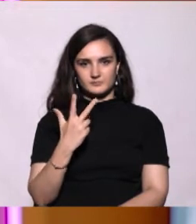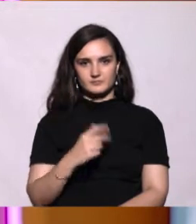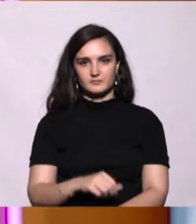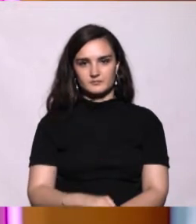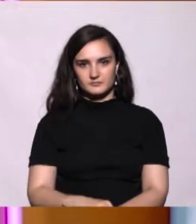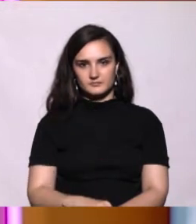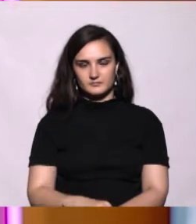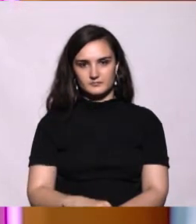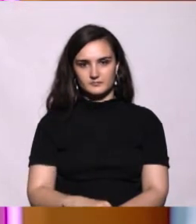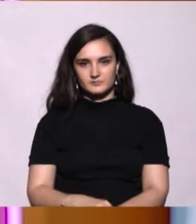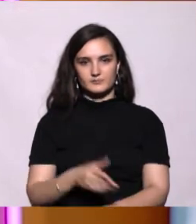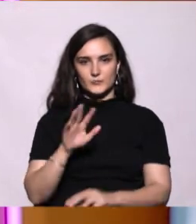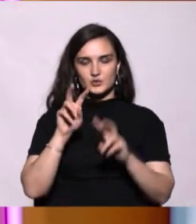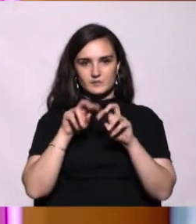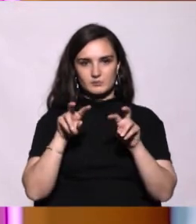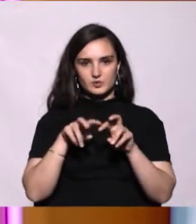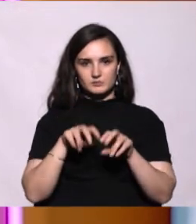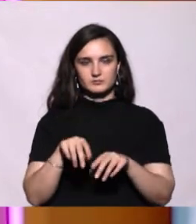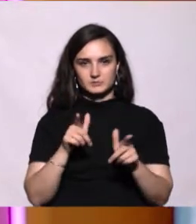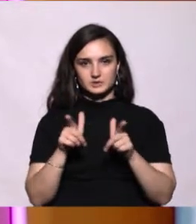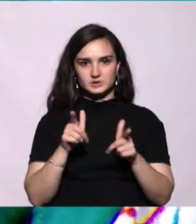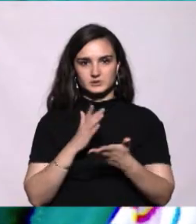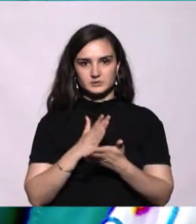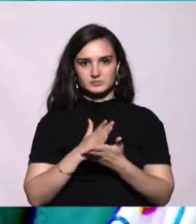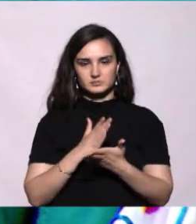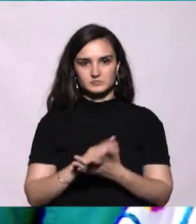three. Let's check. Are you ready?